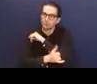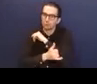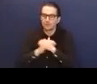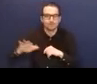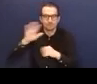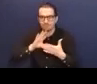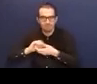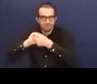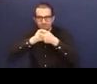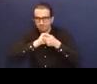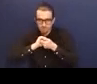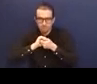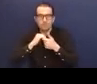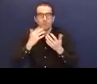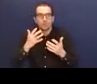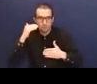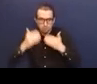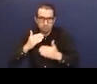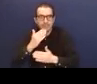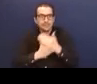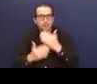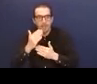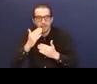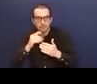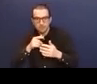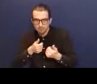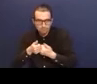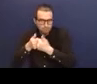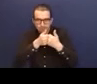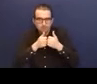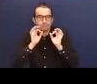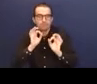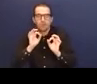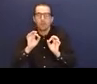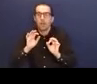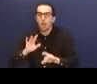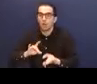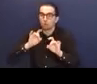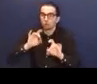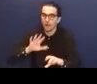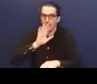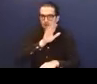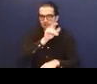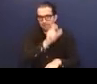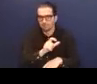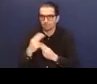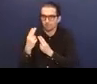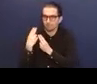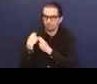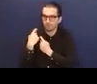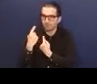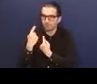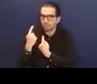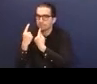been undertaken in 4 other small island countries, Samoa, Tonga, Fiji, and Tuvalu. So often